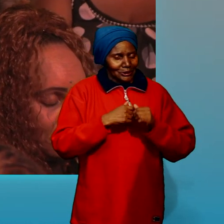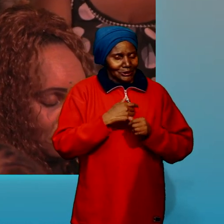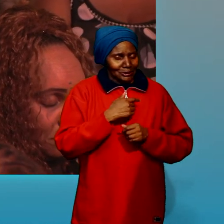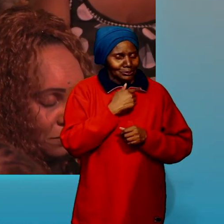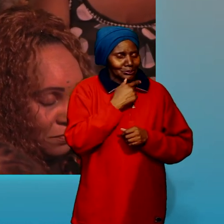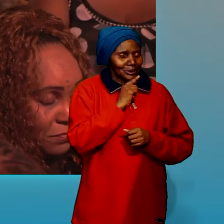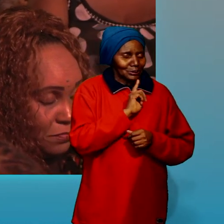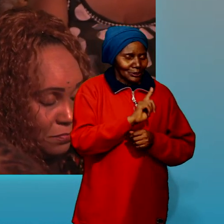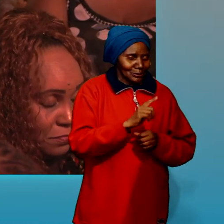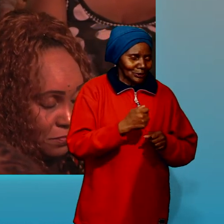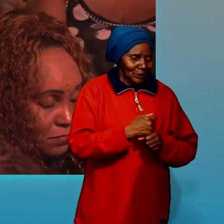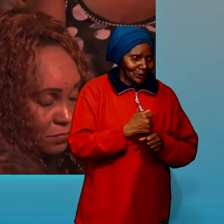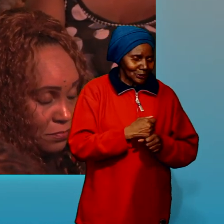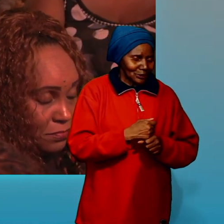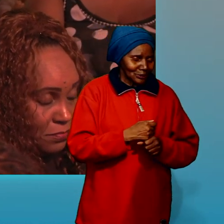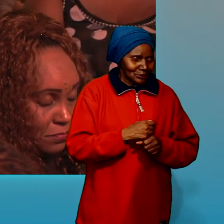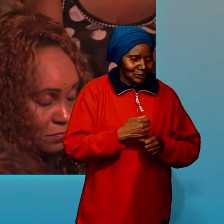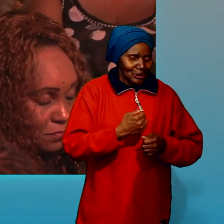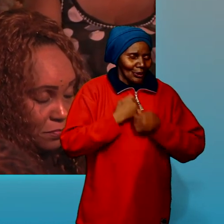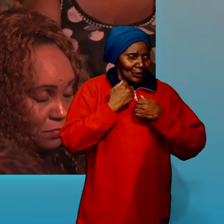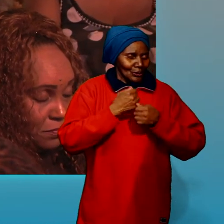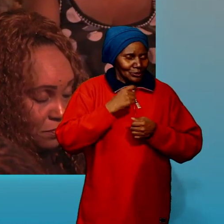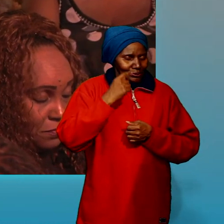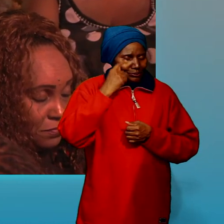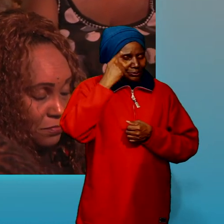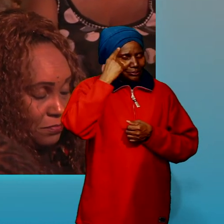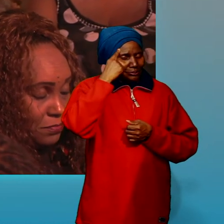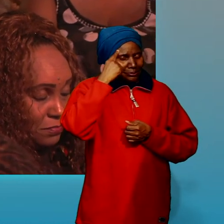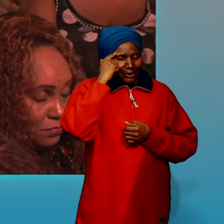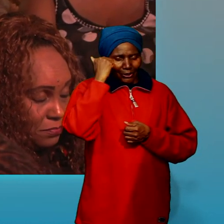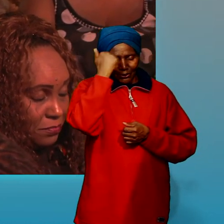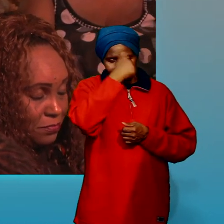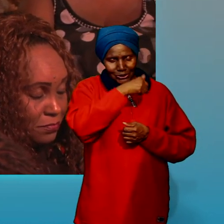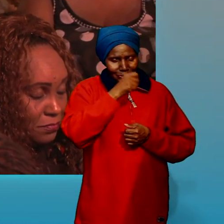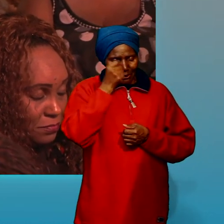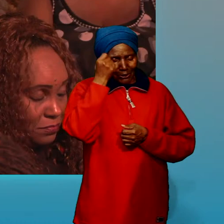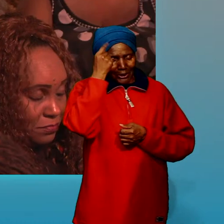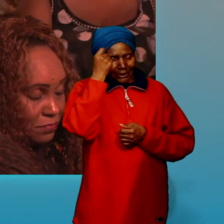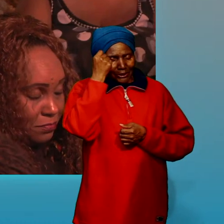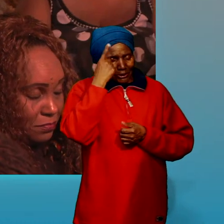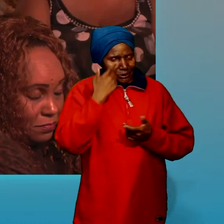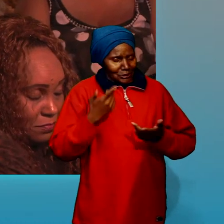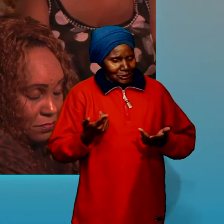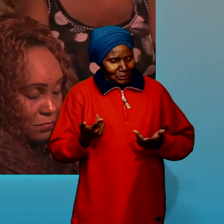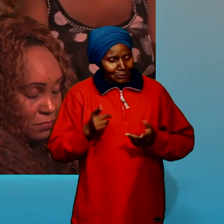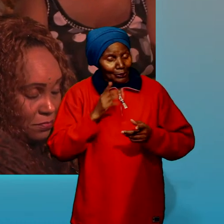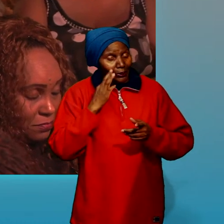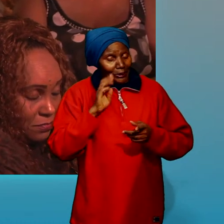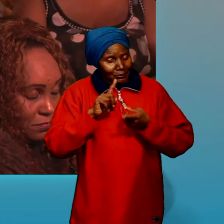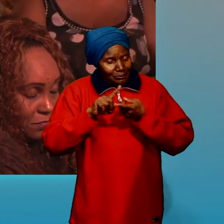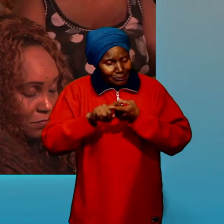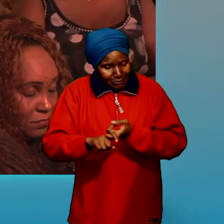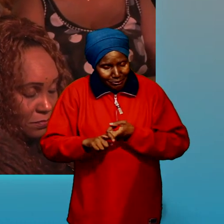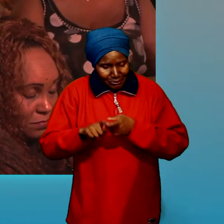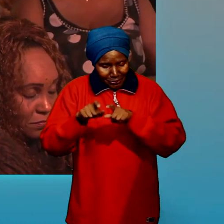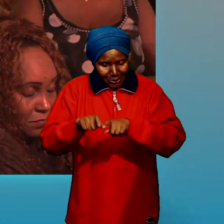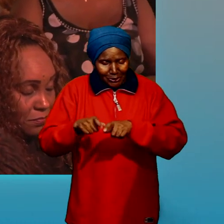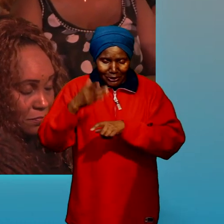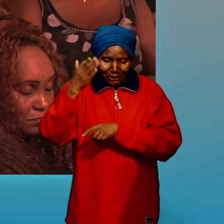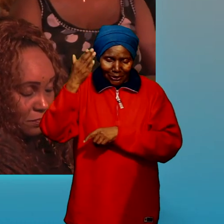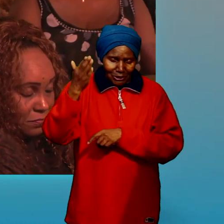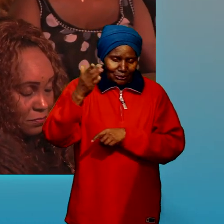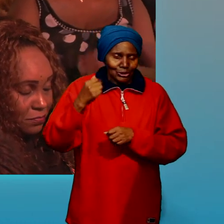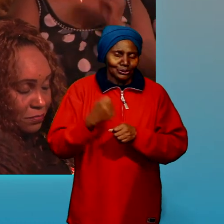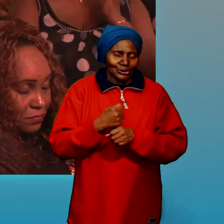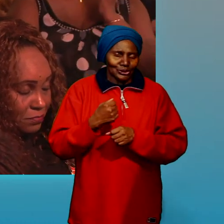intellect, our own wisdom, our own ideas. It's only when you abide in Him that you produce fruit